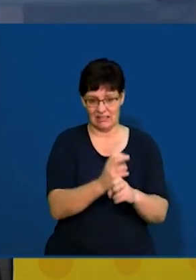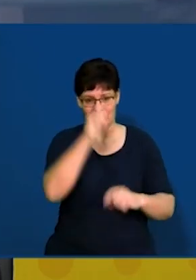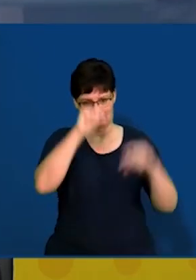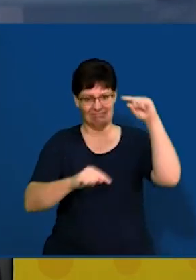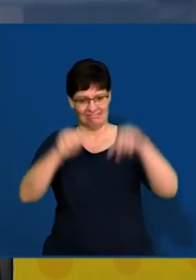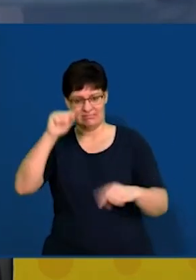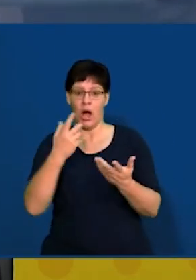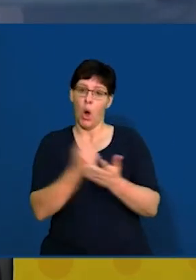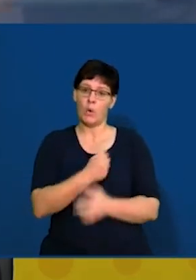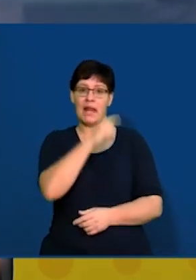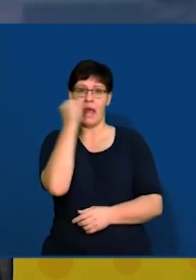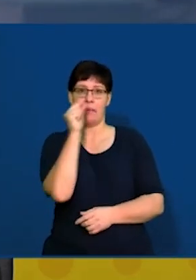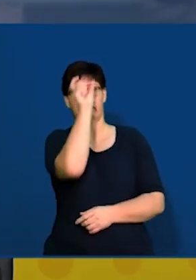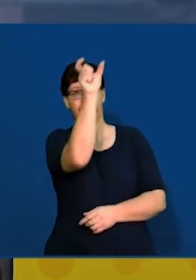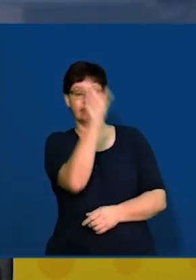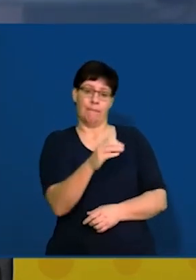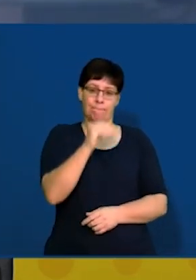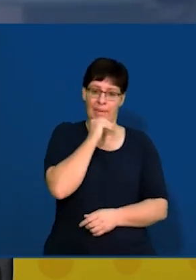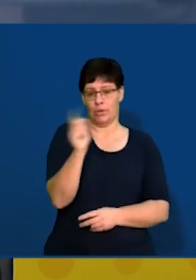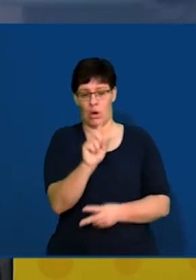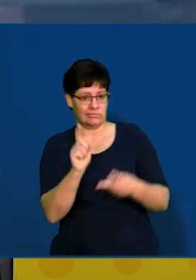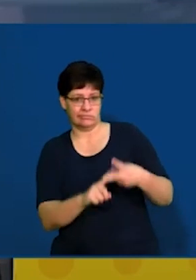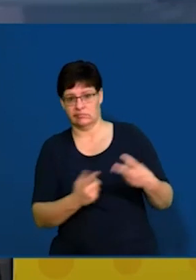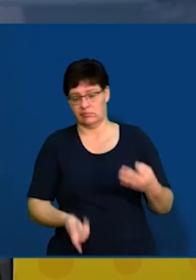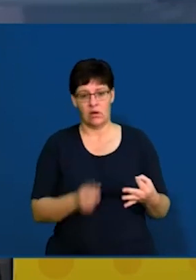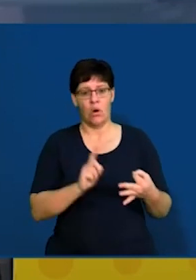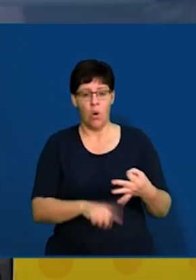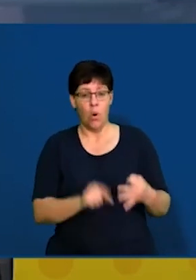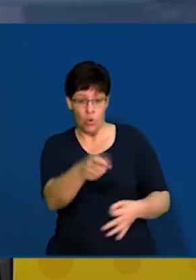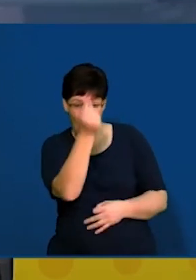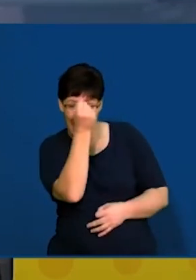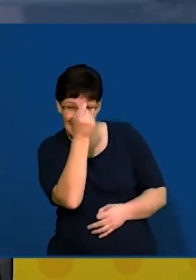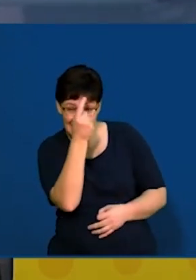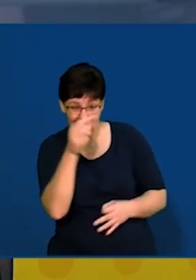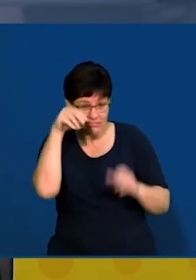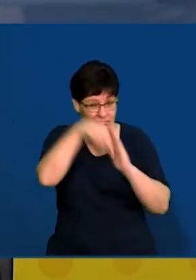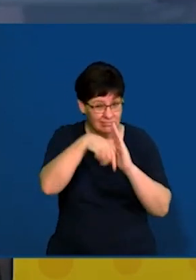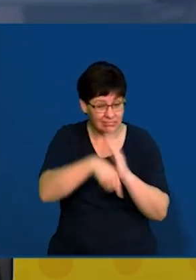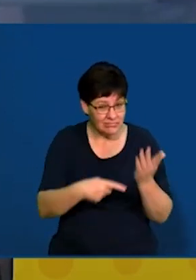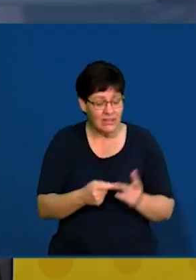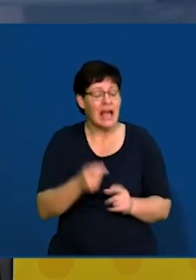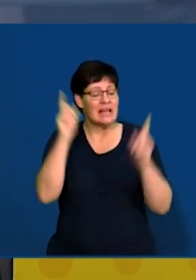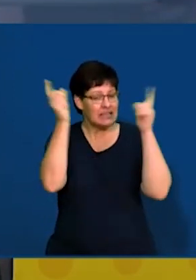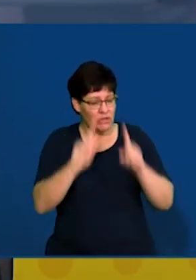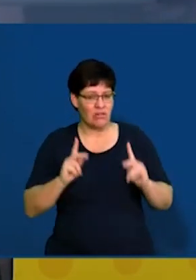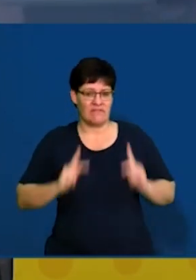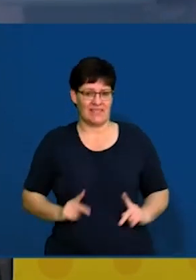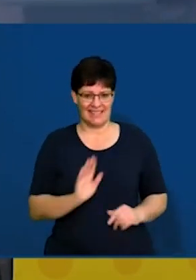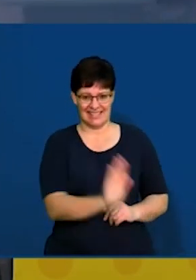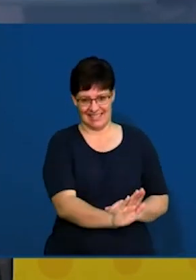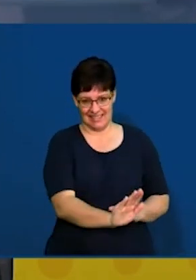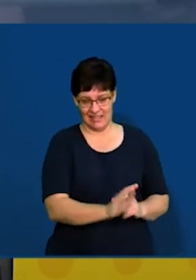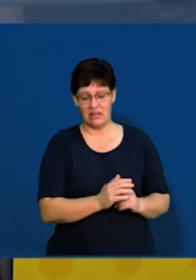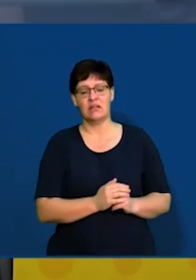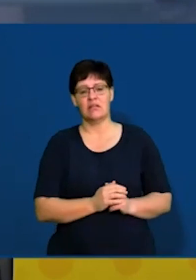involve definitions, it has also a lot to do with, the conceptual understanding, particularly with the physics. You'd